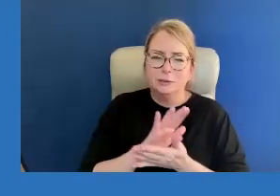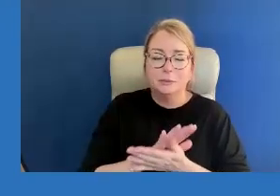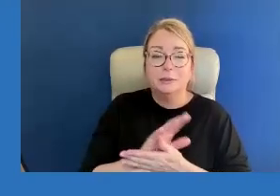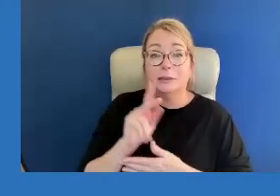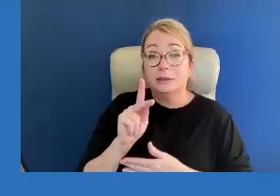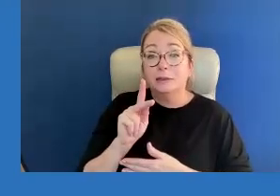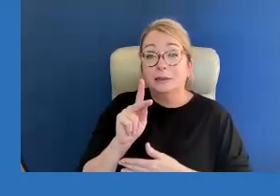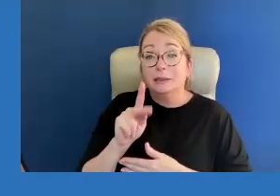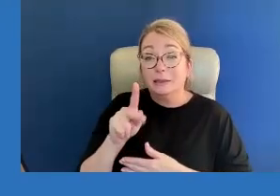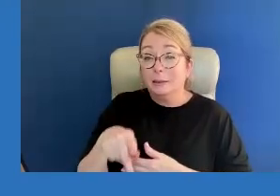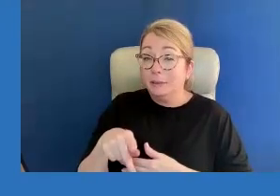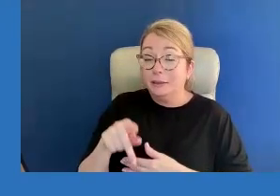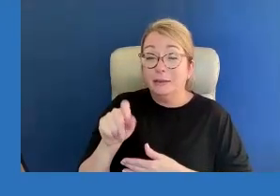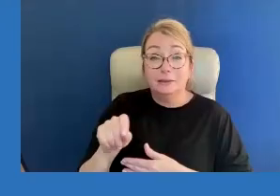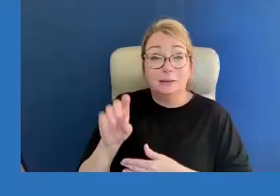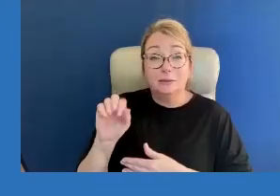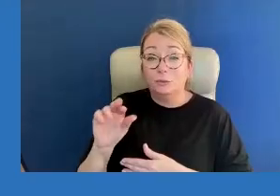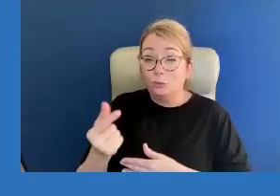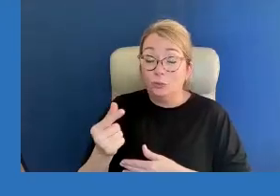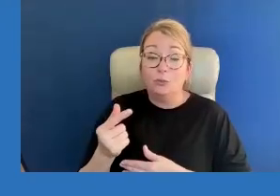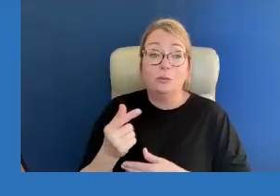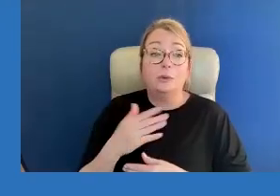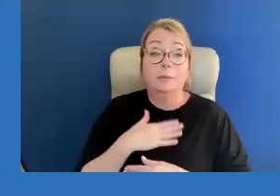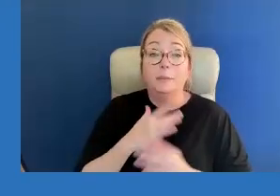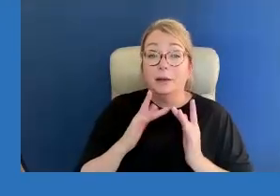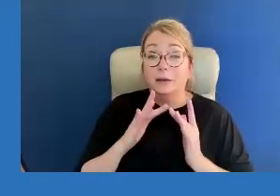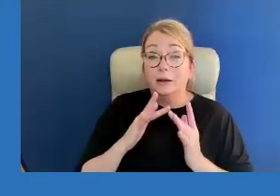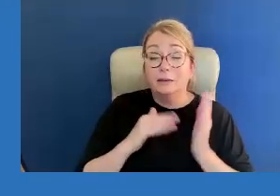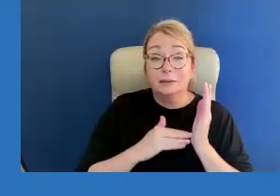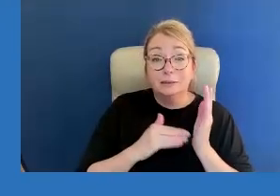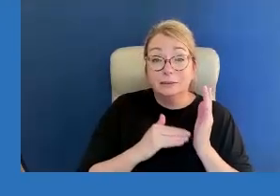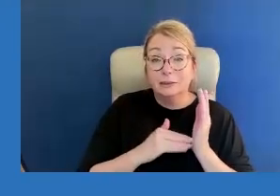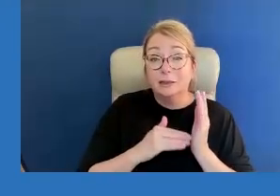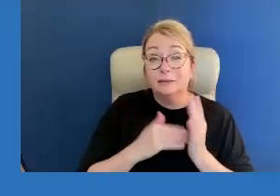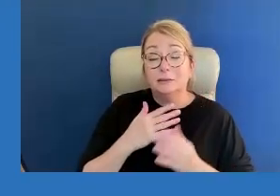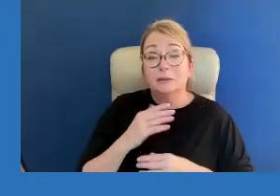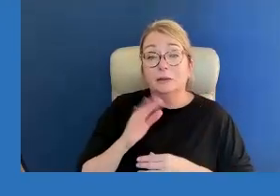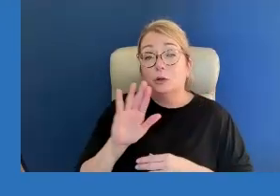Kaiser, you have a wealth of apps as well. My Online Doctor, your medicine